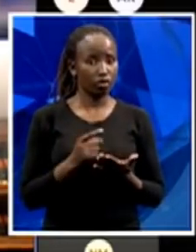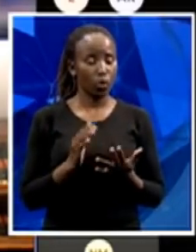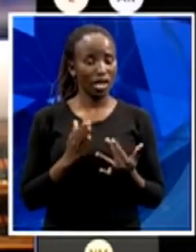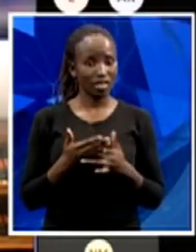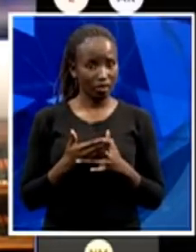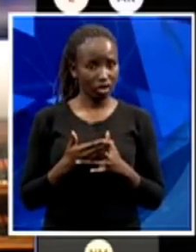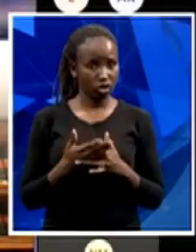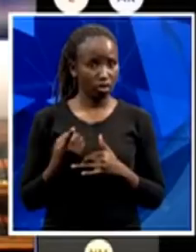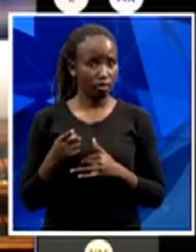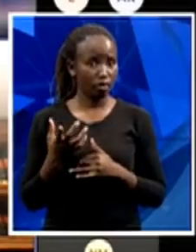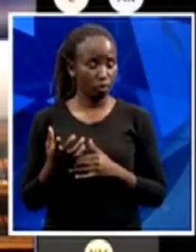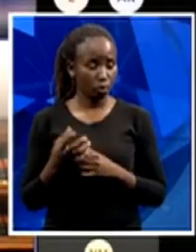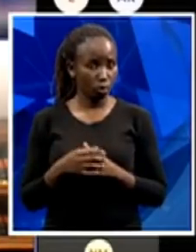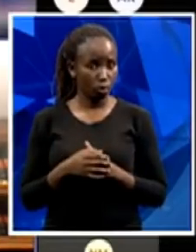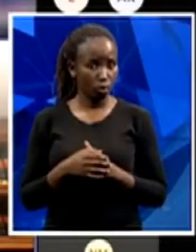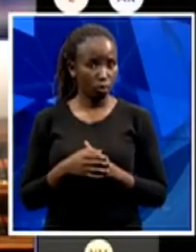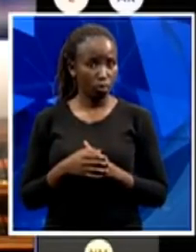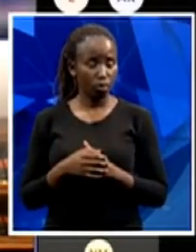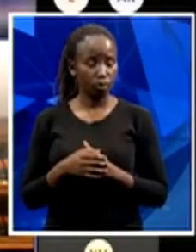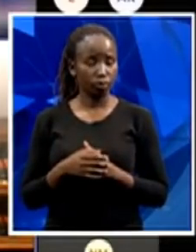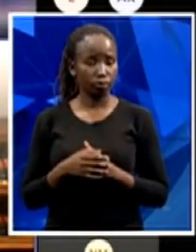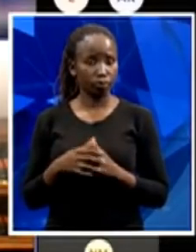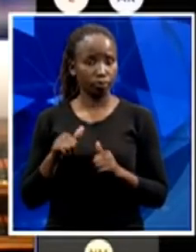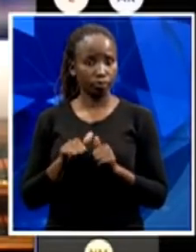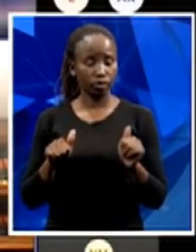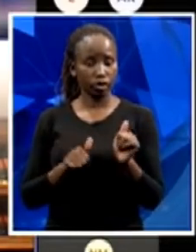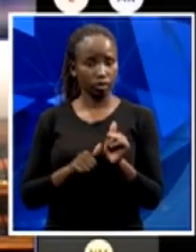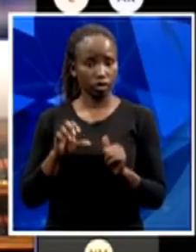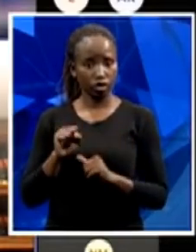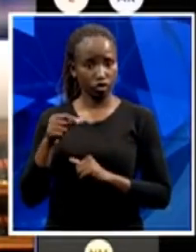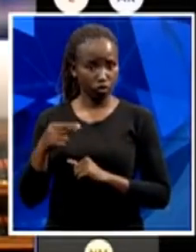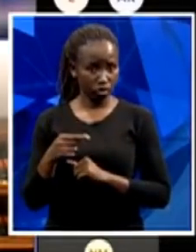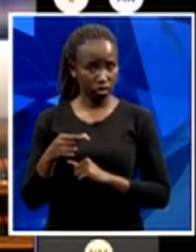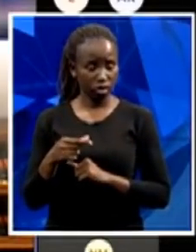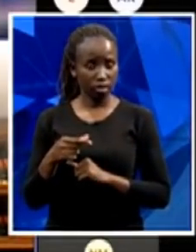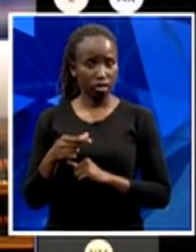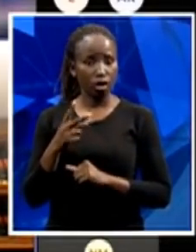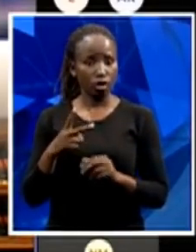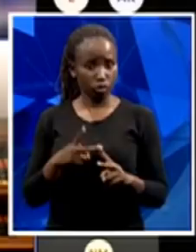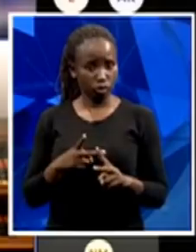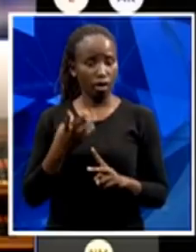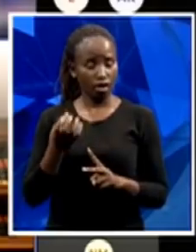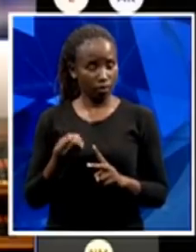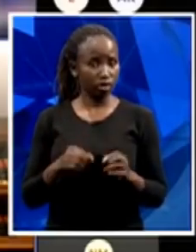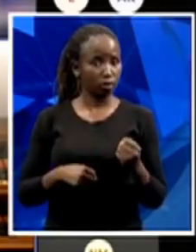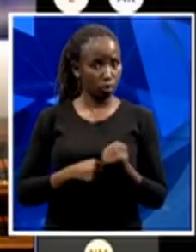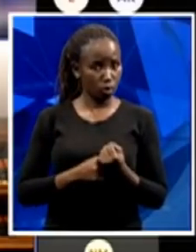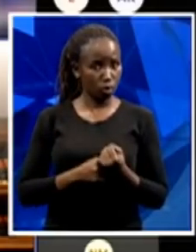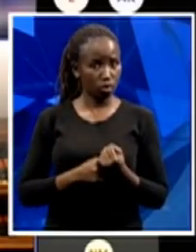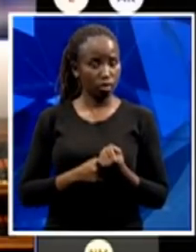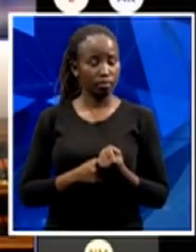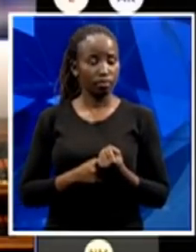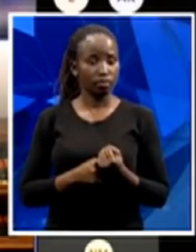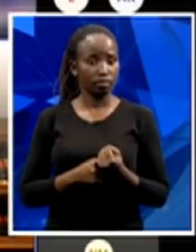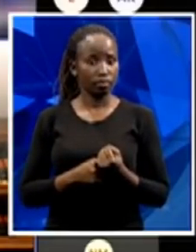Deputy Secretary-General filed an affidavit, and in support of her contentions that the ANC had